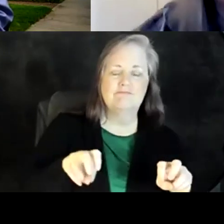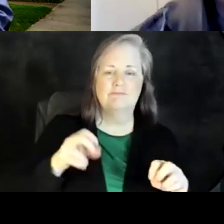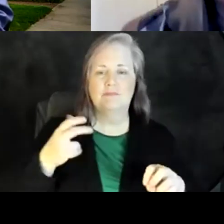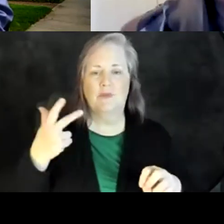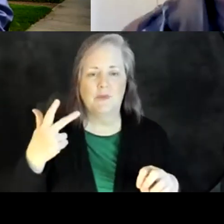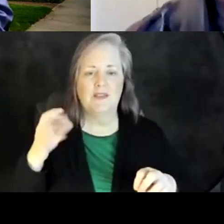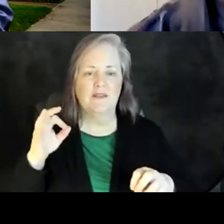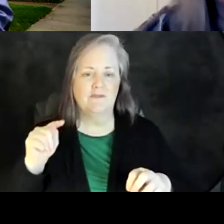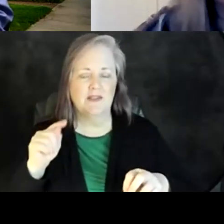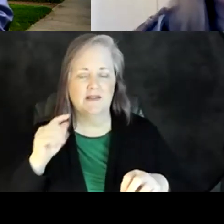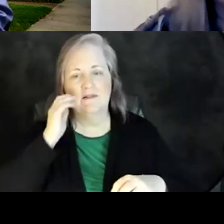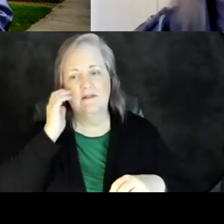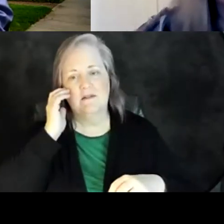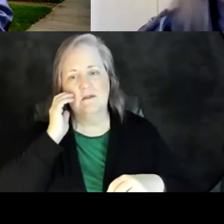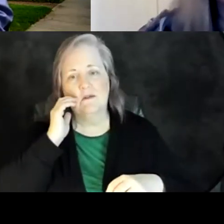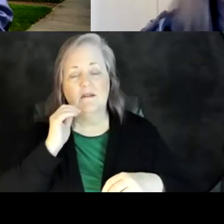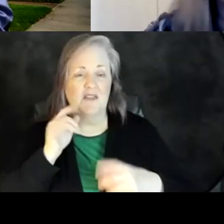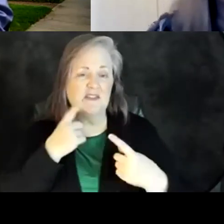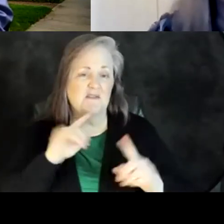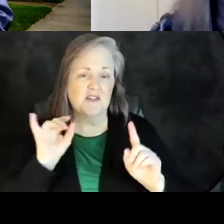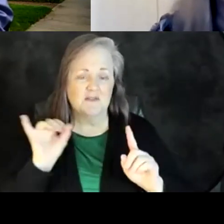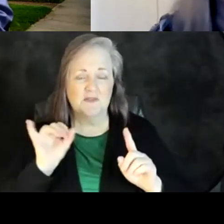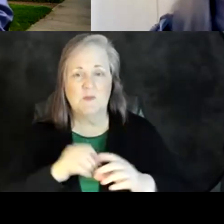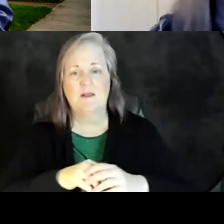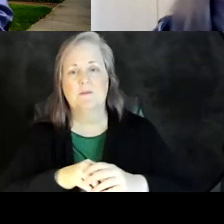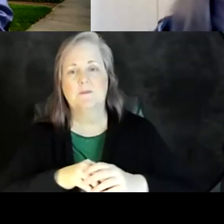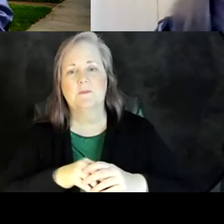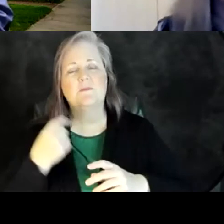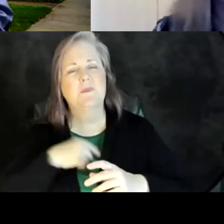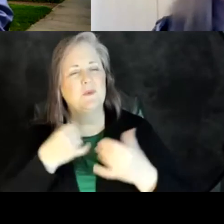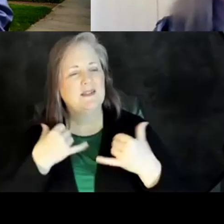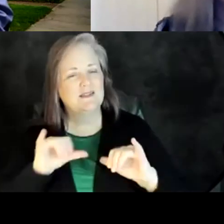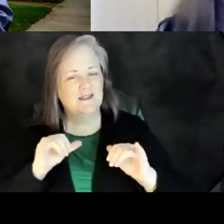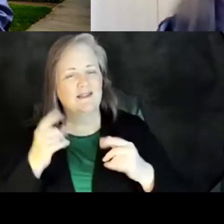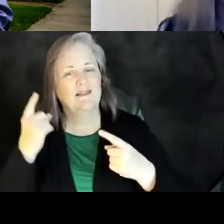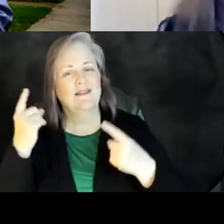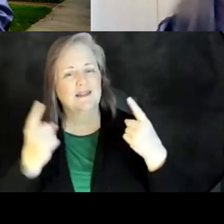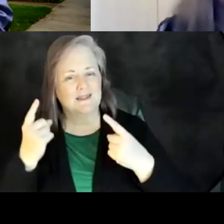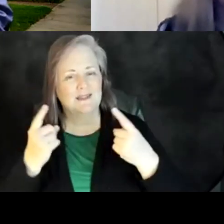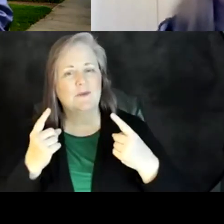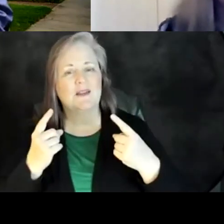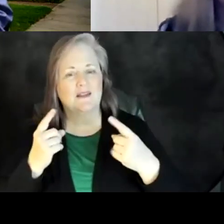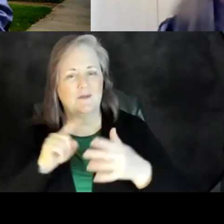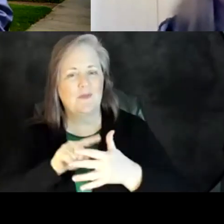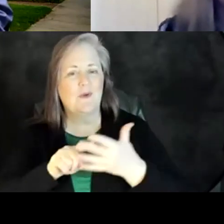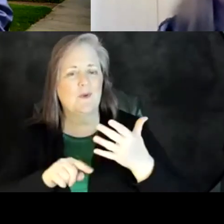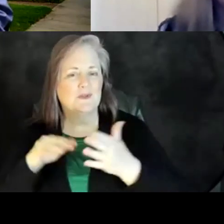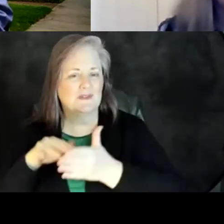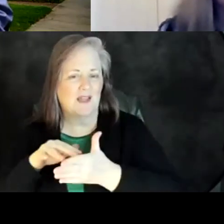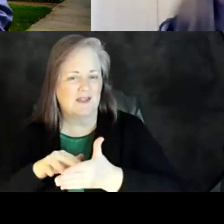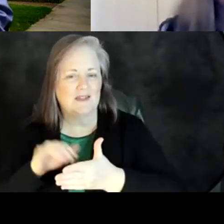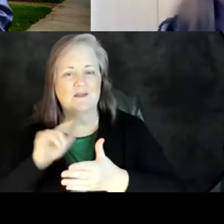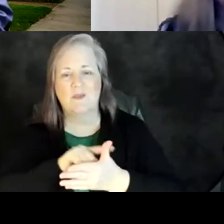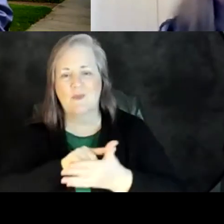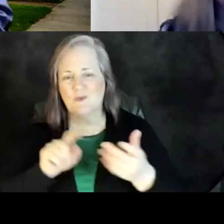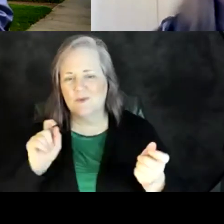feet is actually effective as well. We are still considering those studies and those changes,